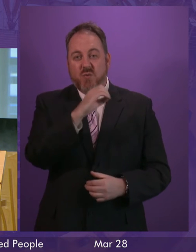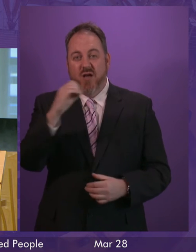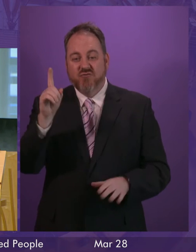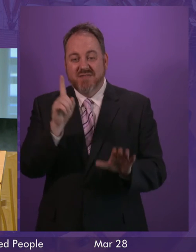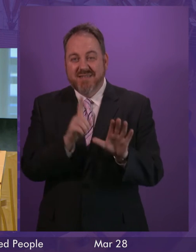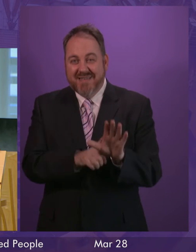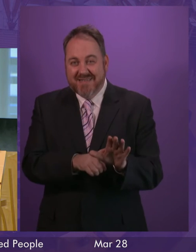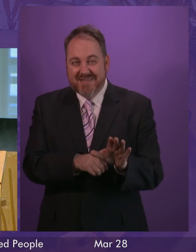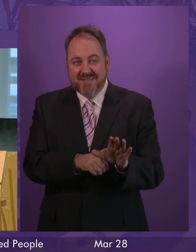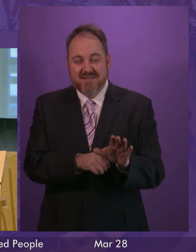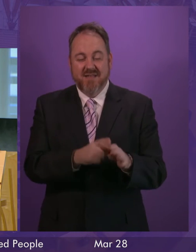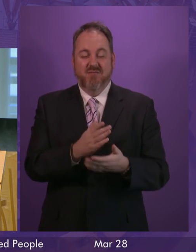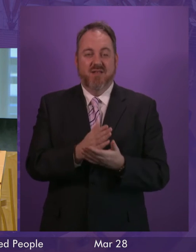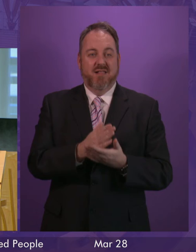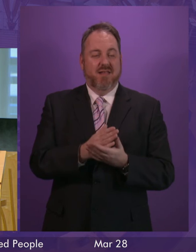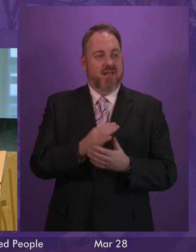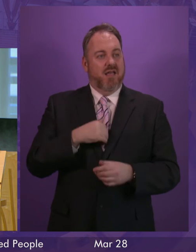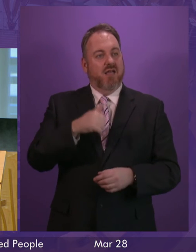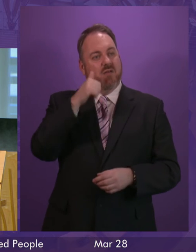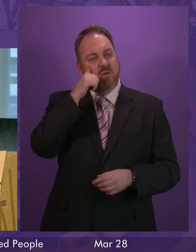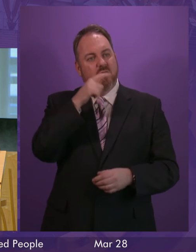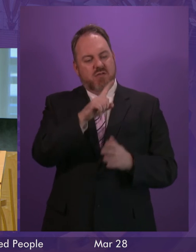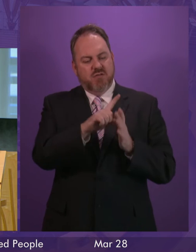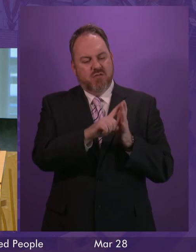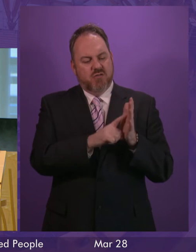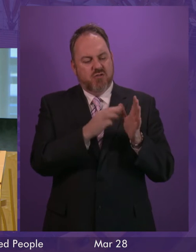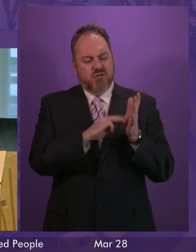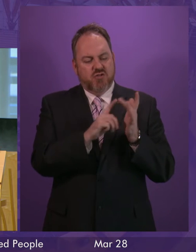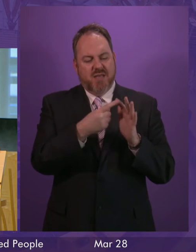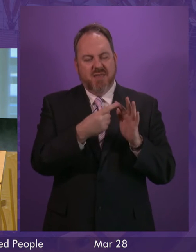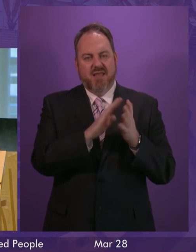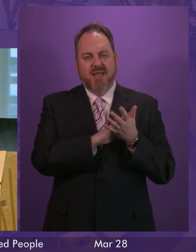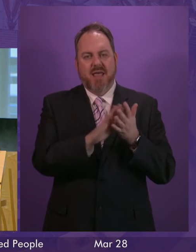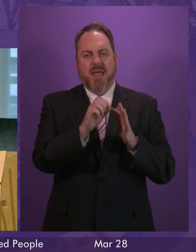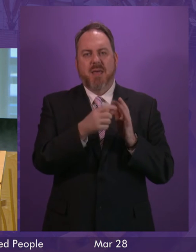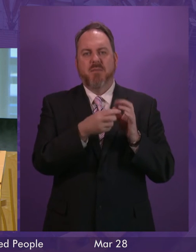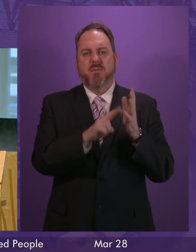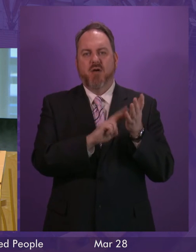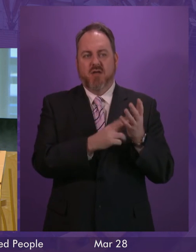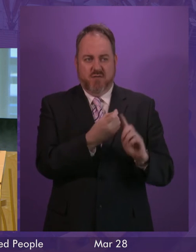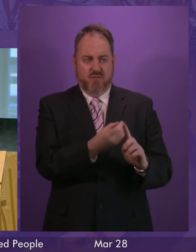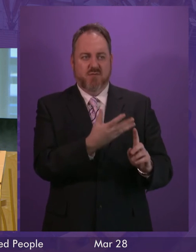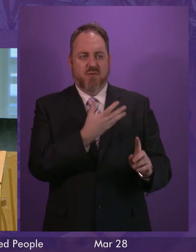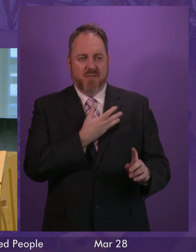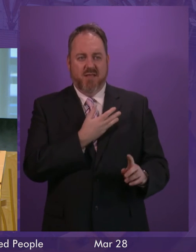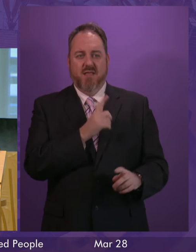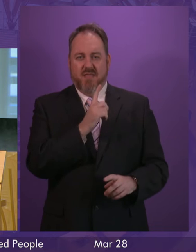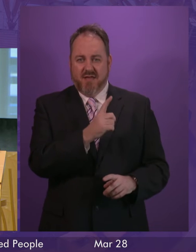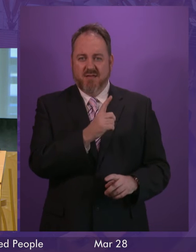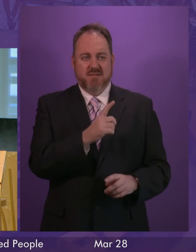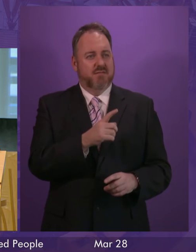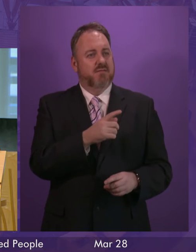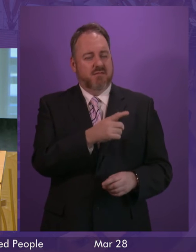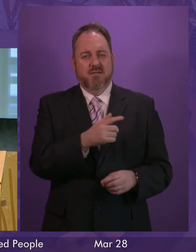sorry Jamie Hepburn pointed out, I should say, I apologise. Fortunately here in Scotland we are taking a proactive approach including the award of 50.5